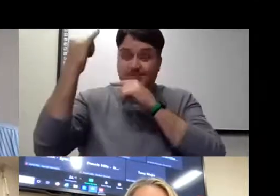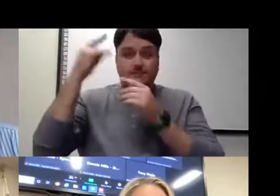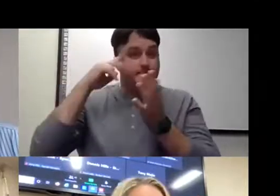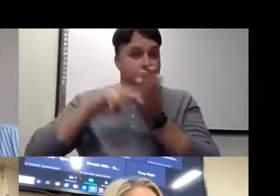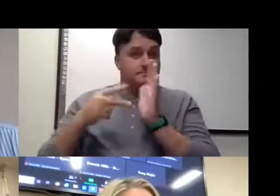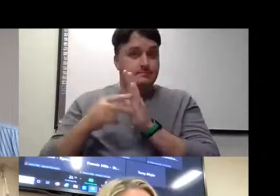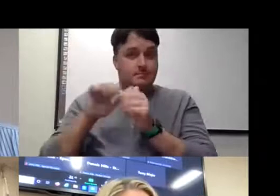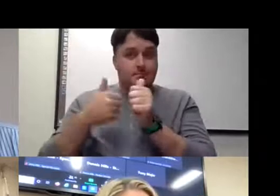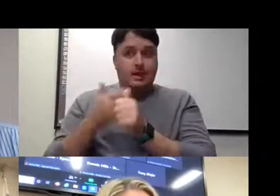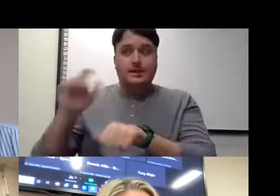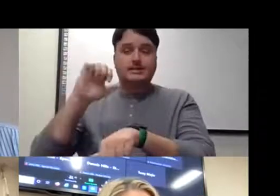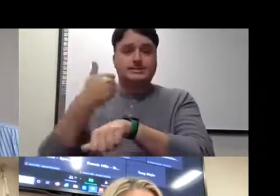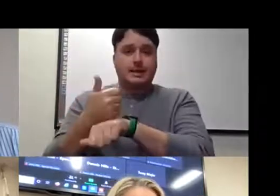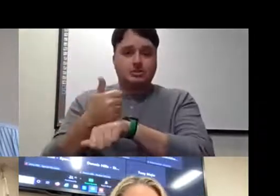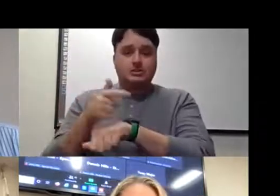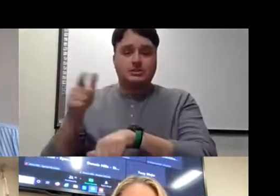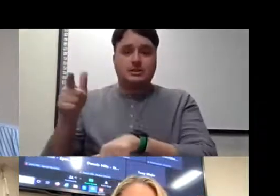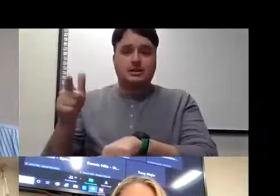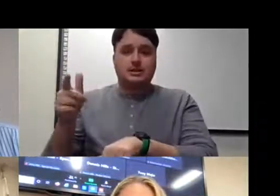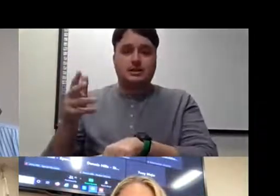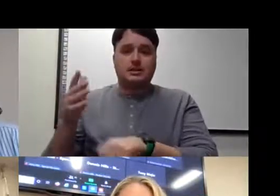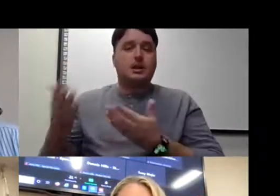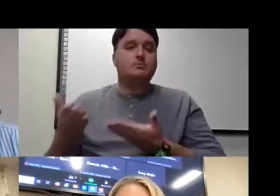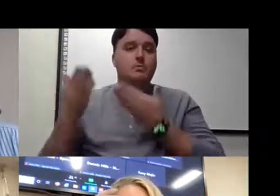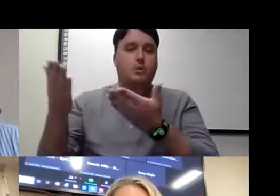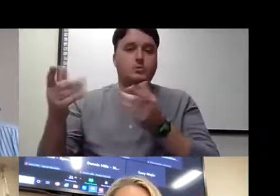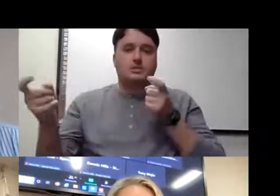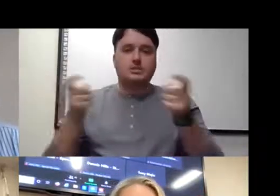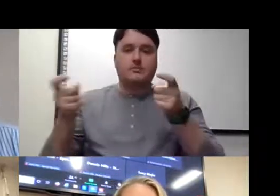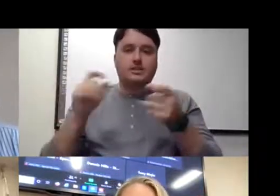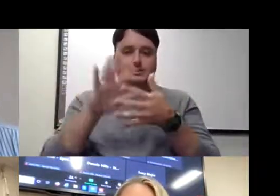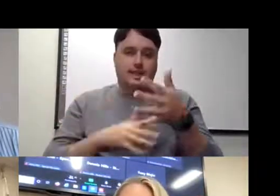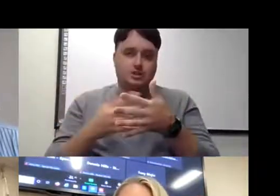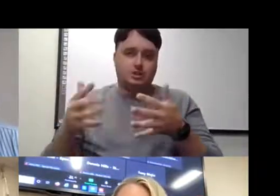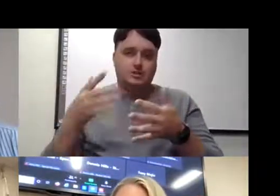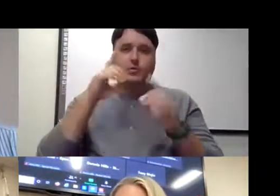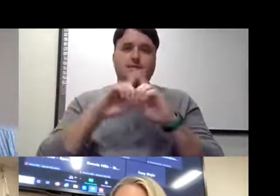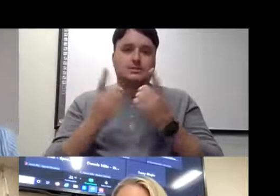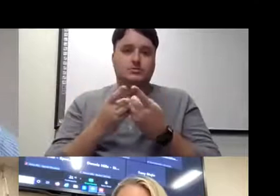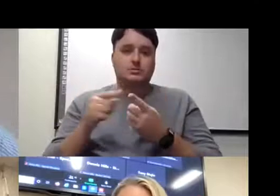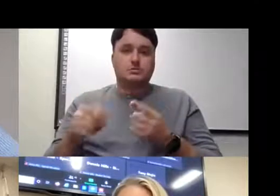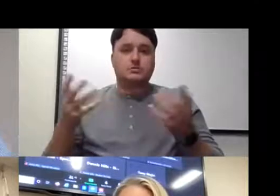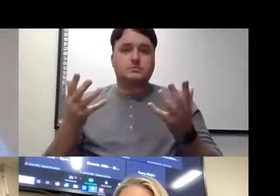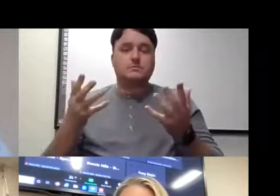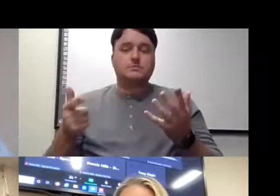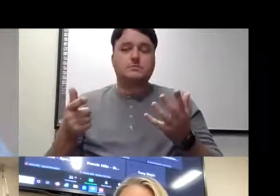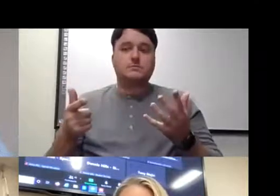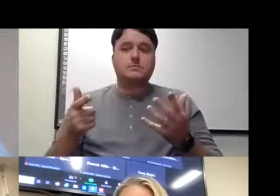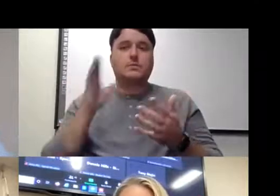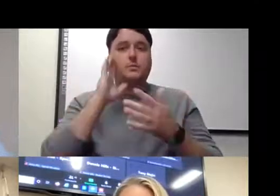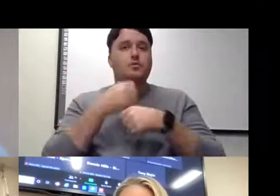behind establishing a proposed governance calendar for the district is that it would